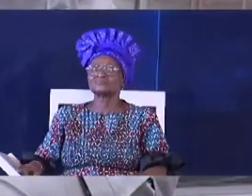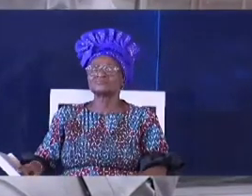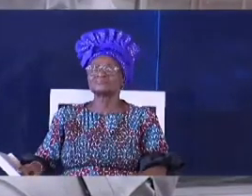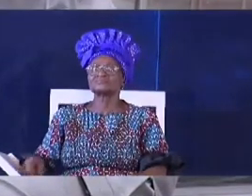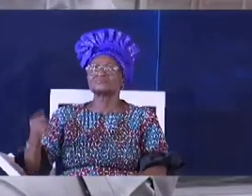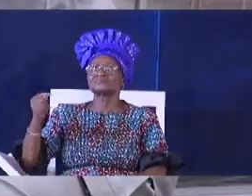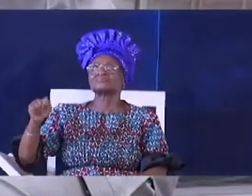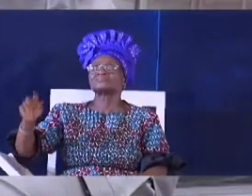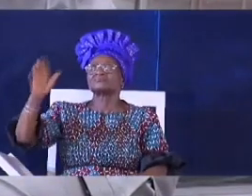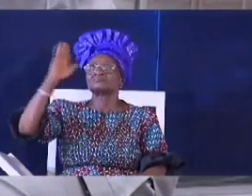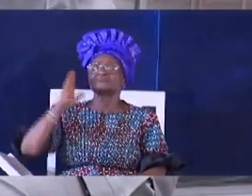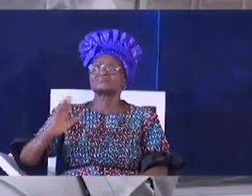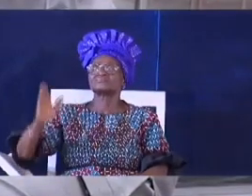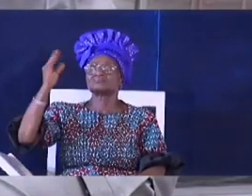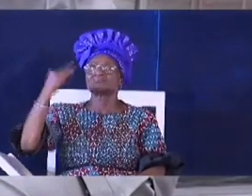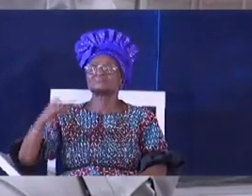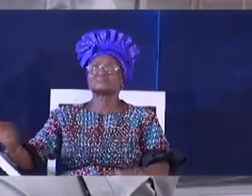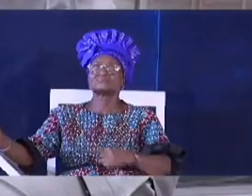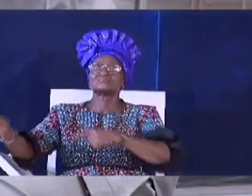the Ancient of Days,